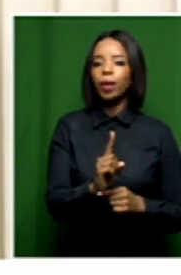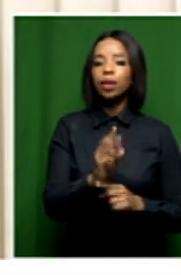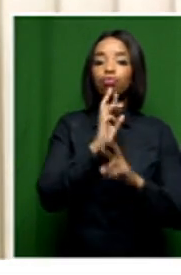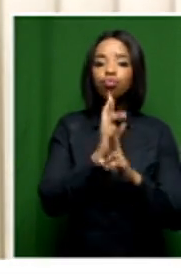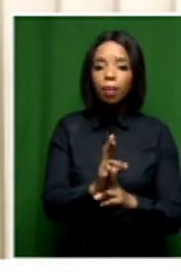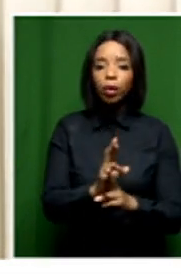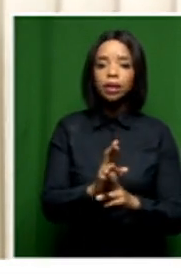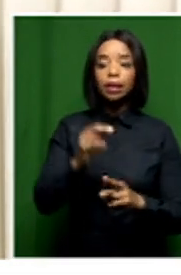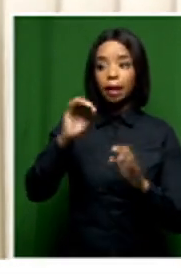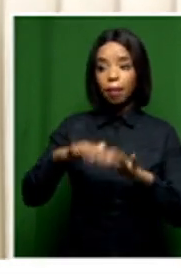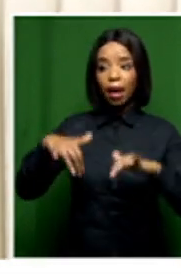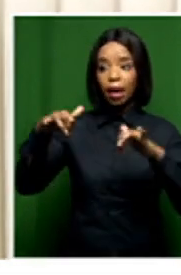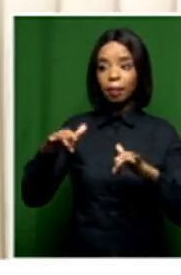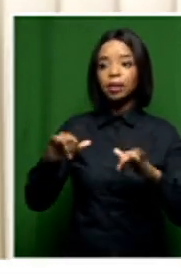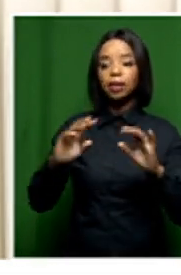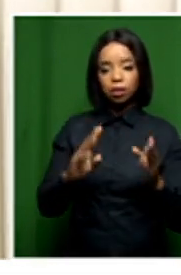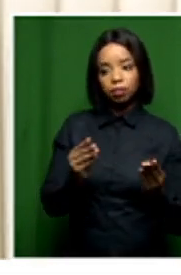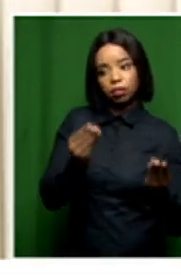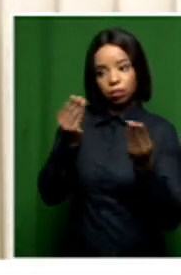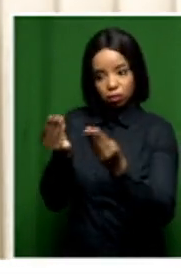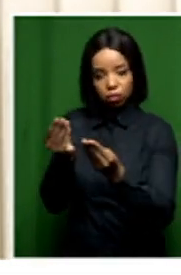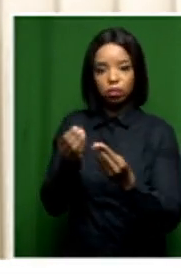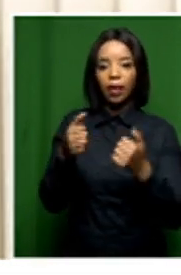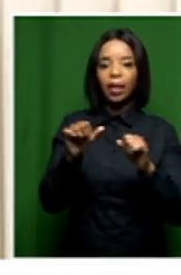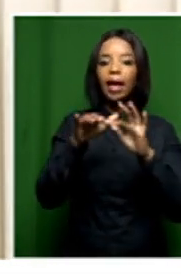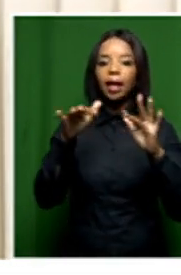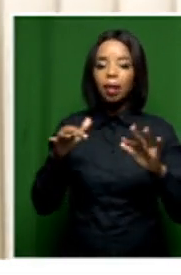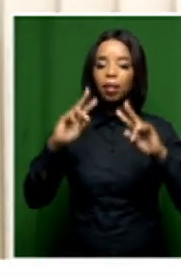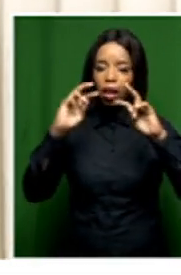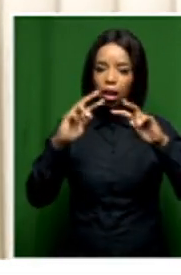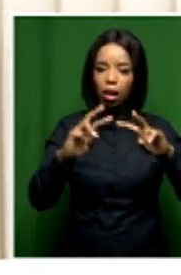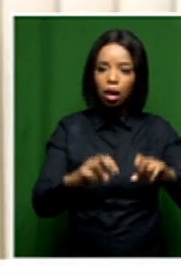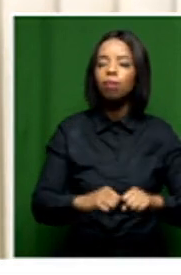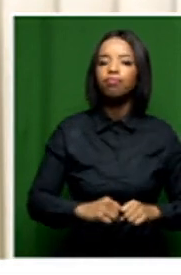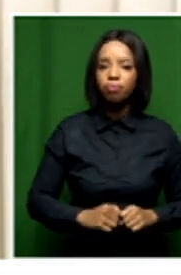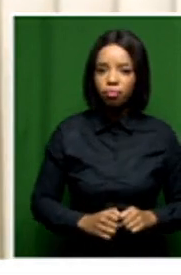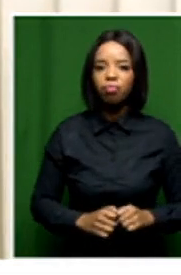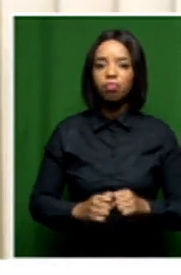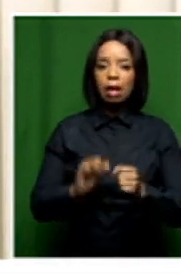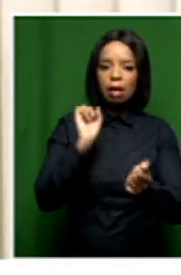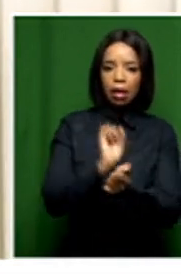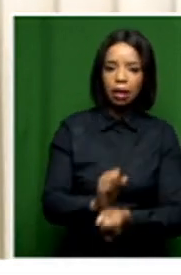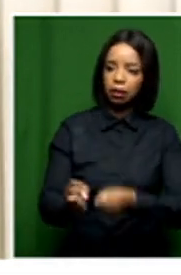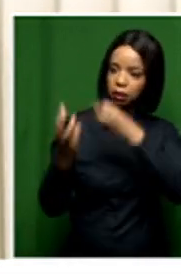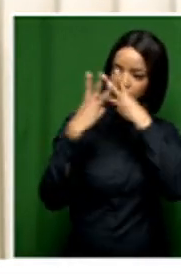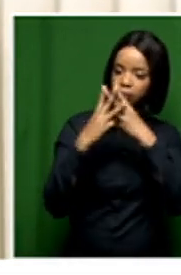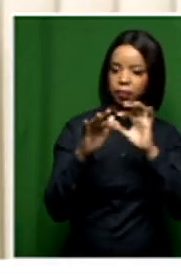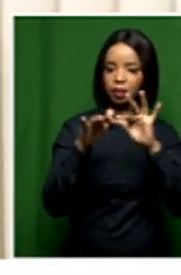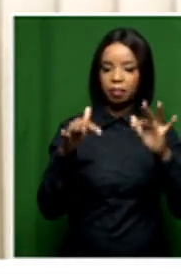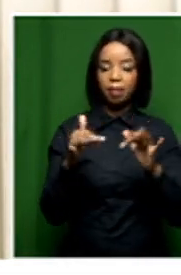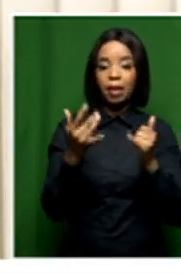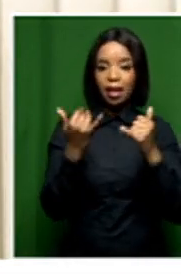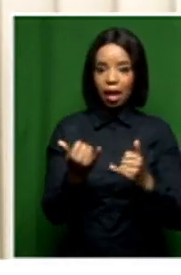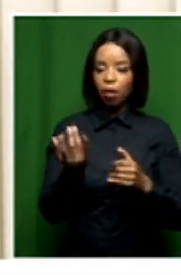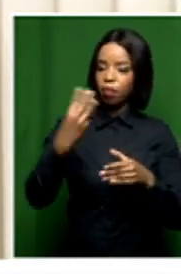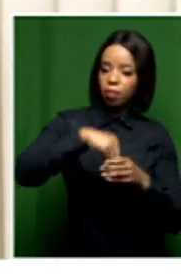they are received from Parliament, people are investigated and people are arrested and people are convicted? Let's again include the NPA in all of